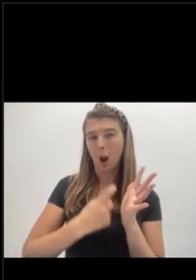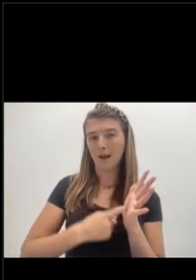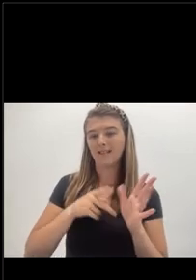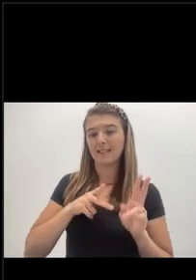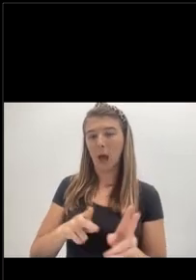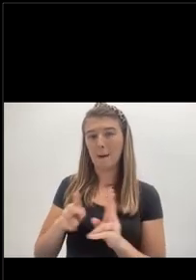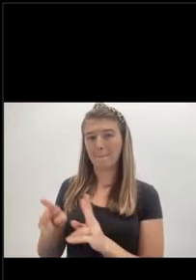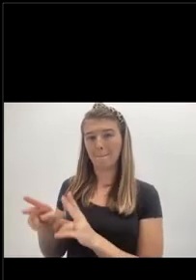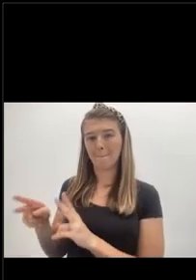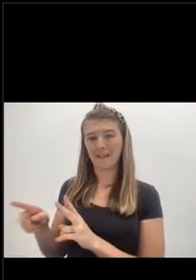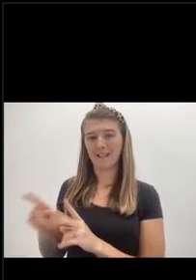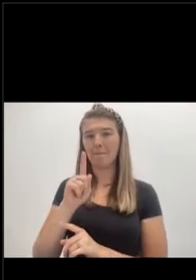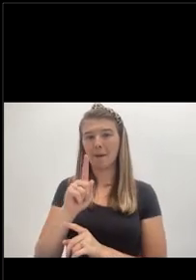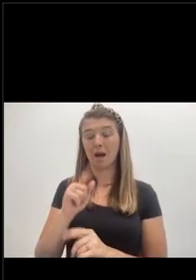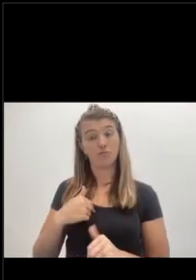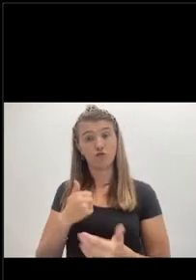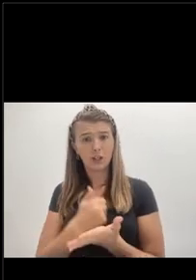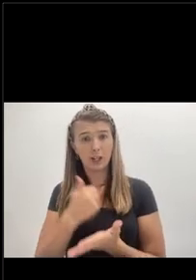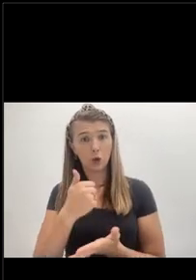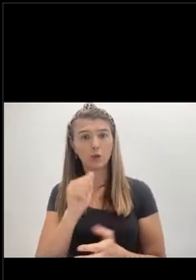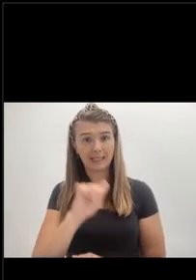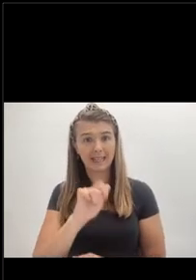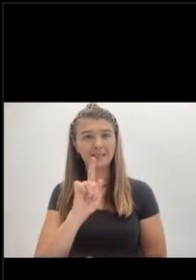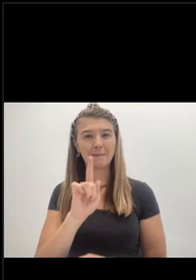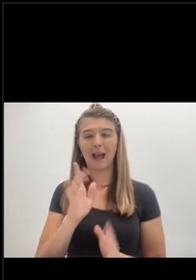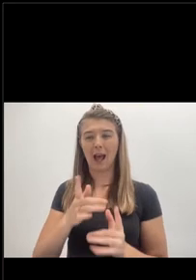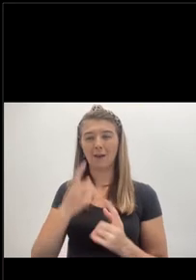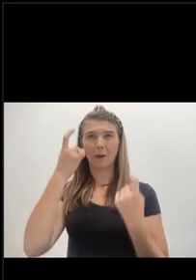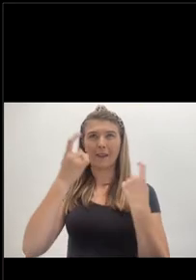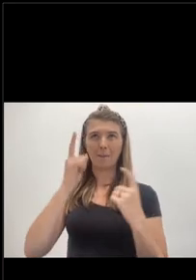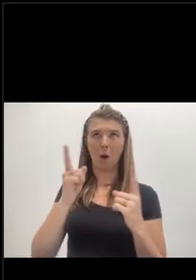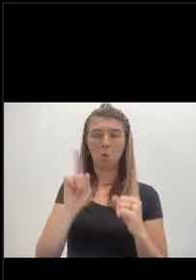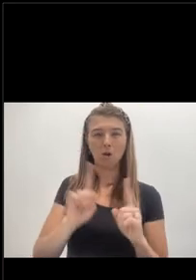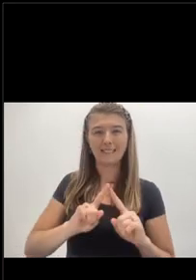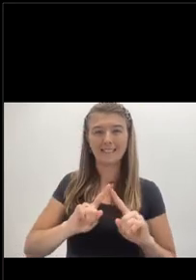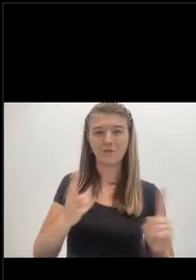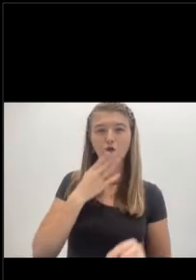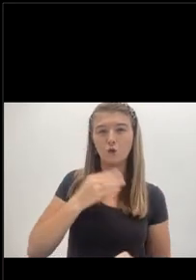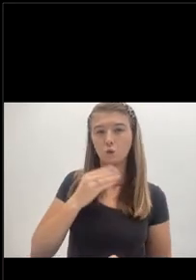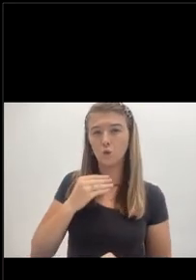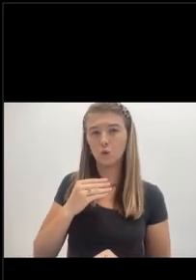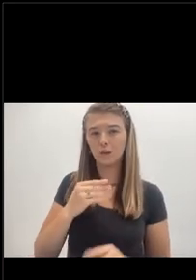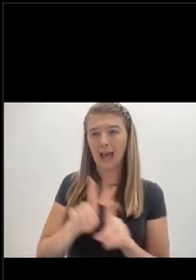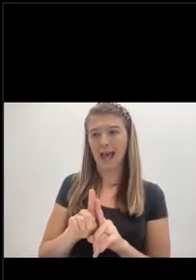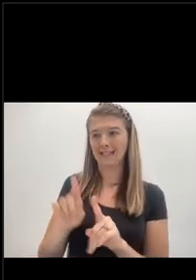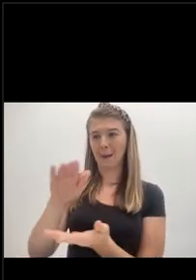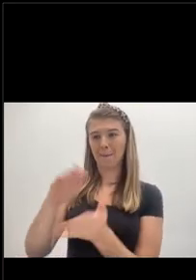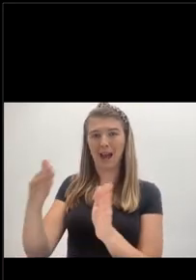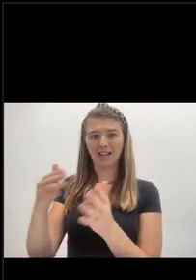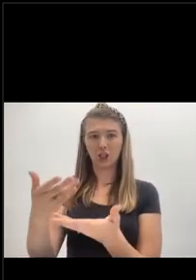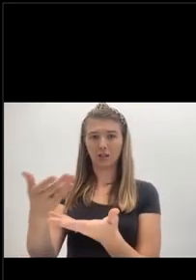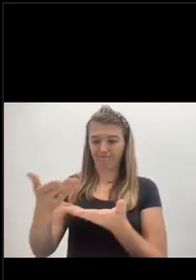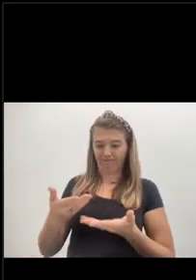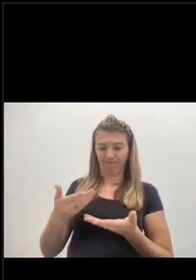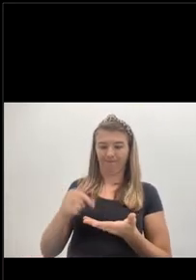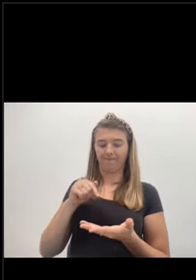these polymer types and the packaging which, you know, that we receive. So I've put two